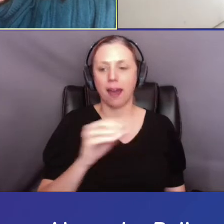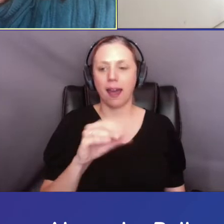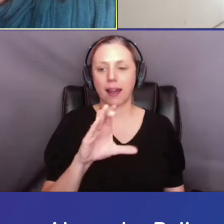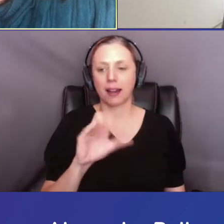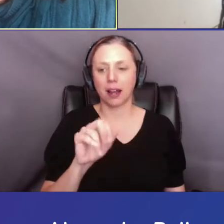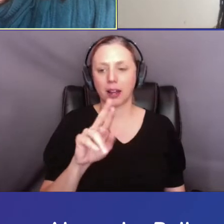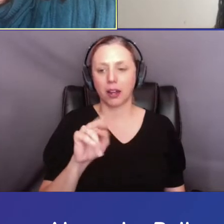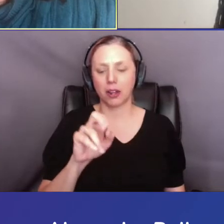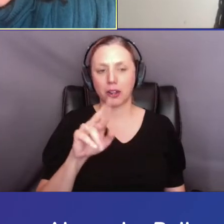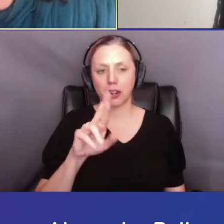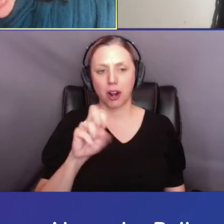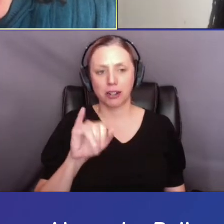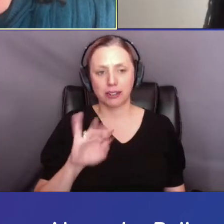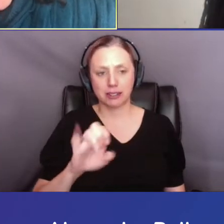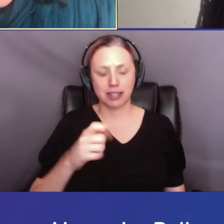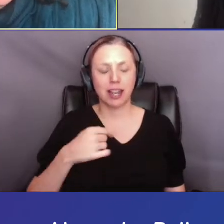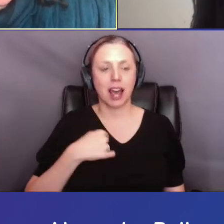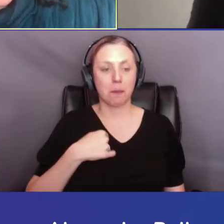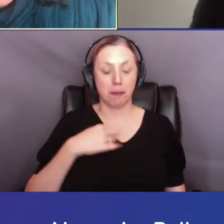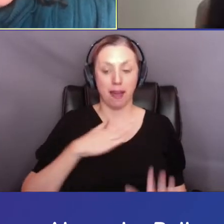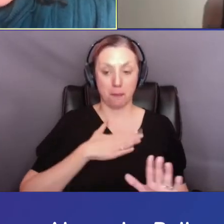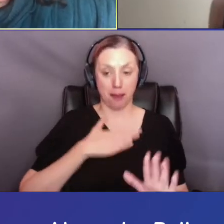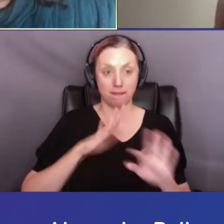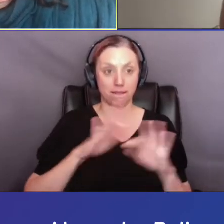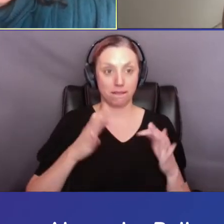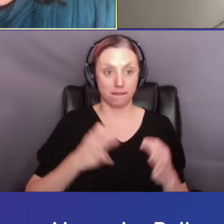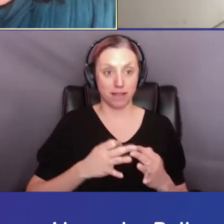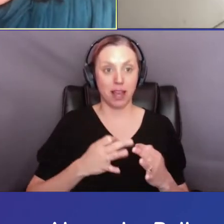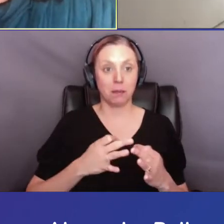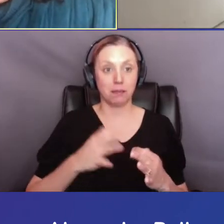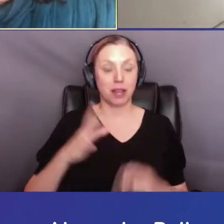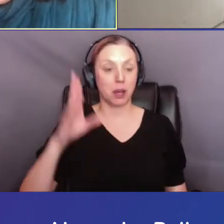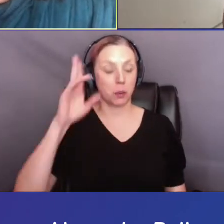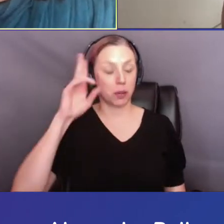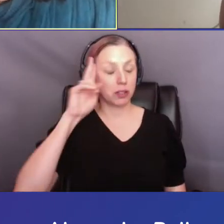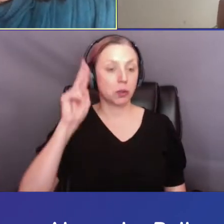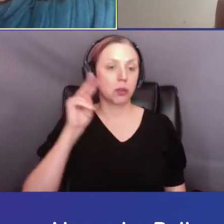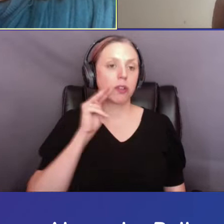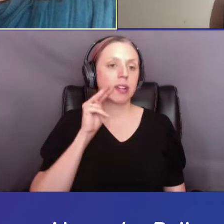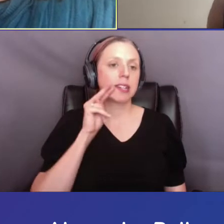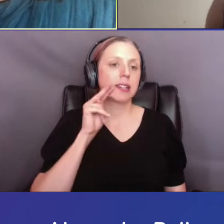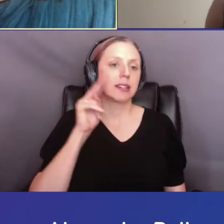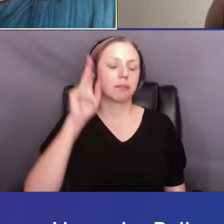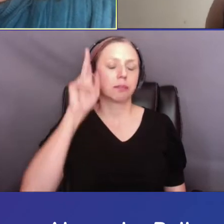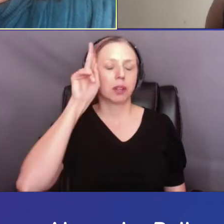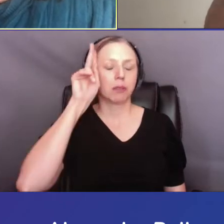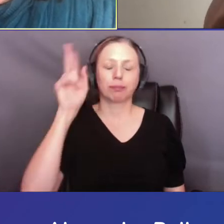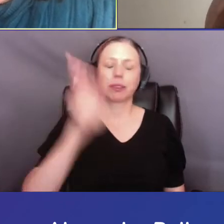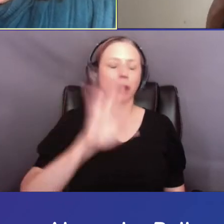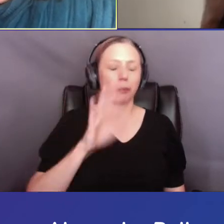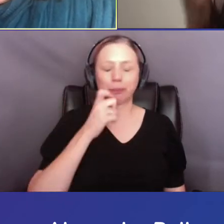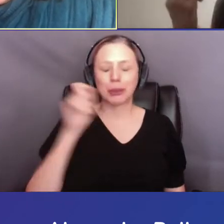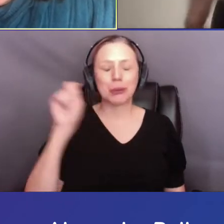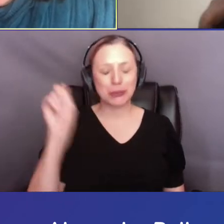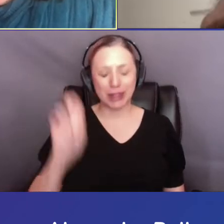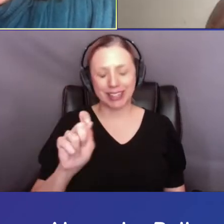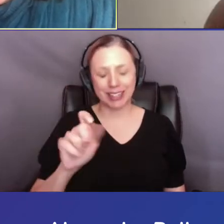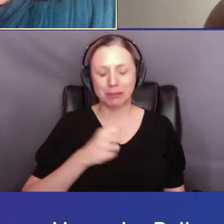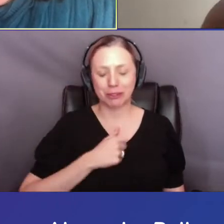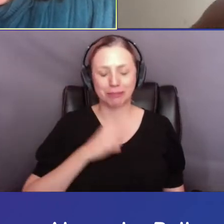I am my family was originally Ukrainian Jewish. I am white